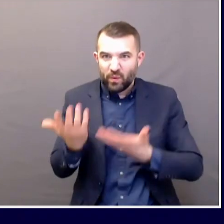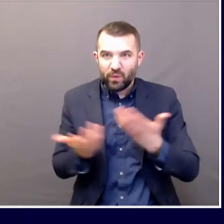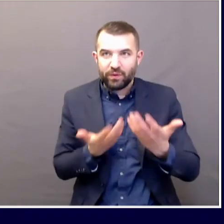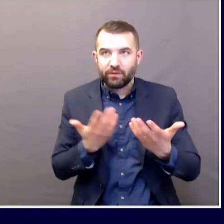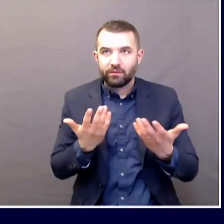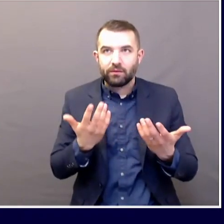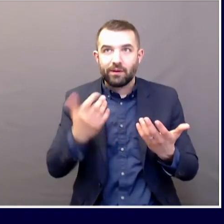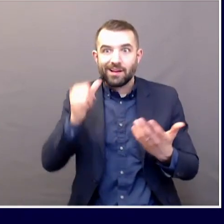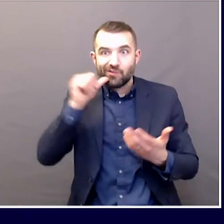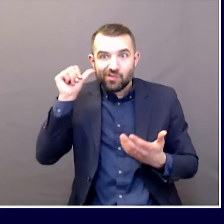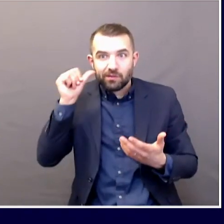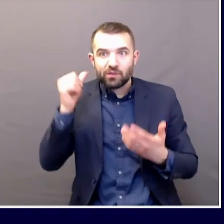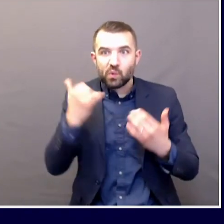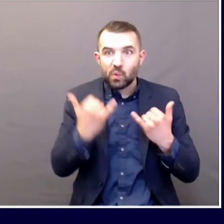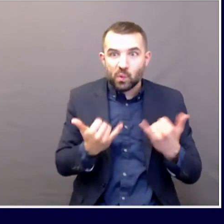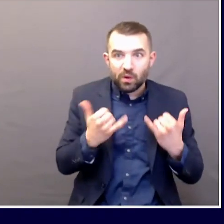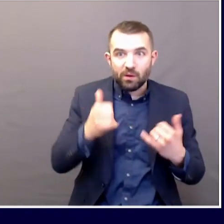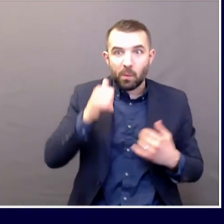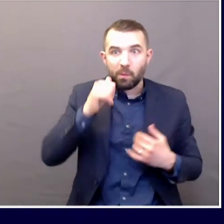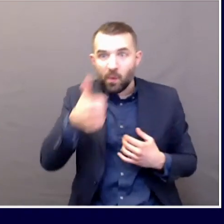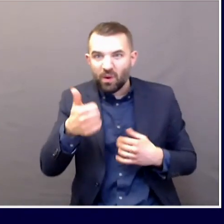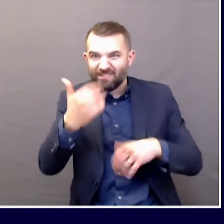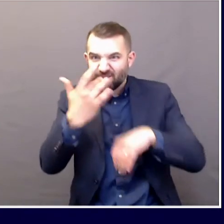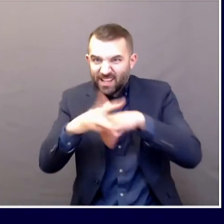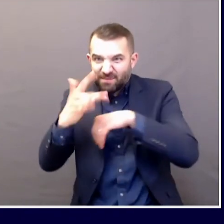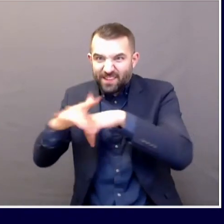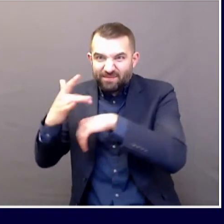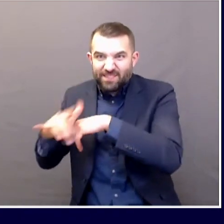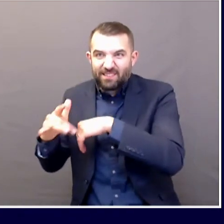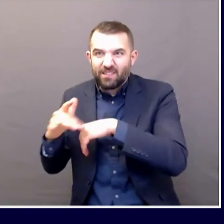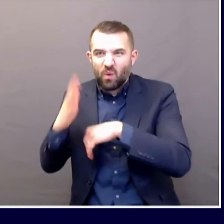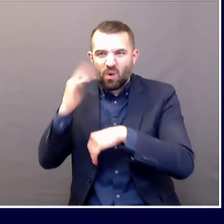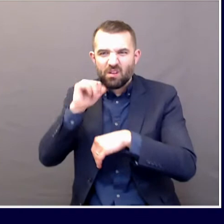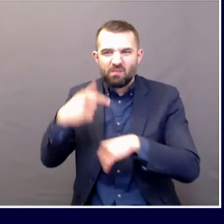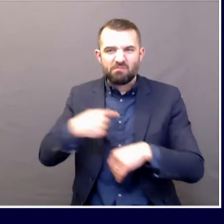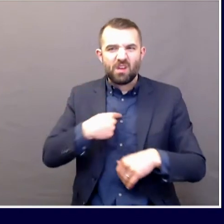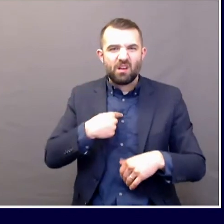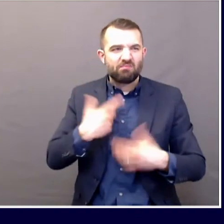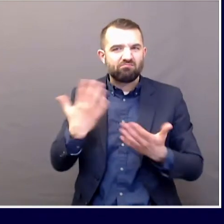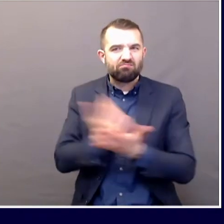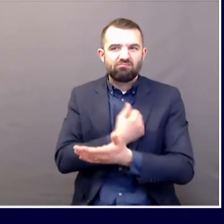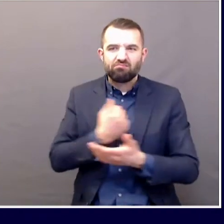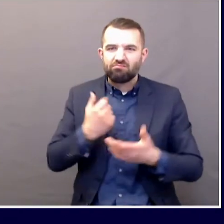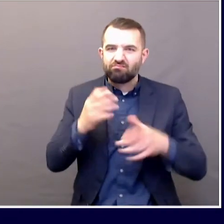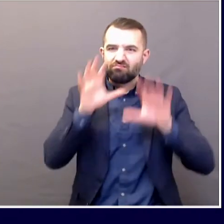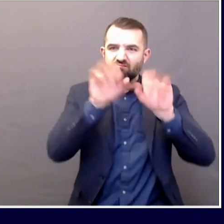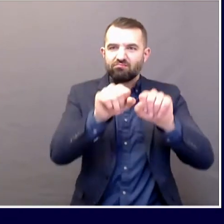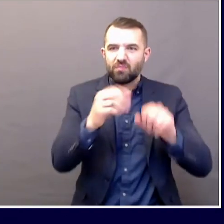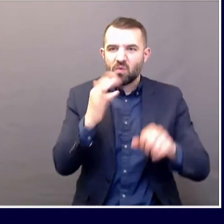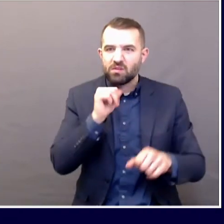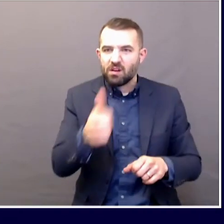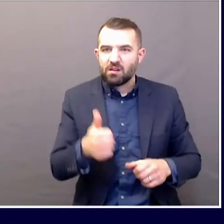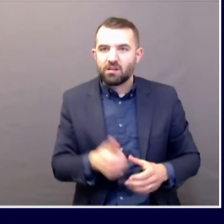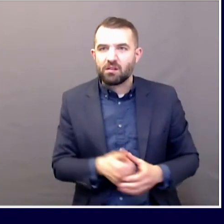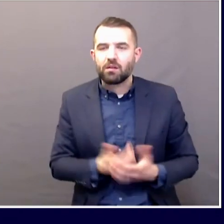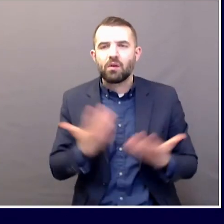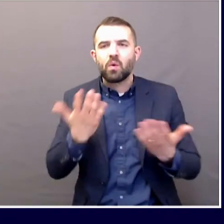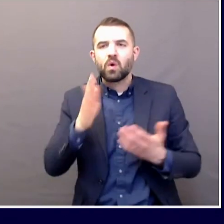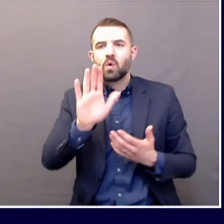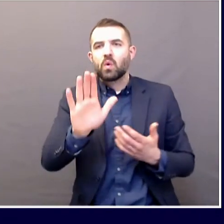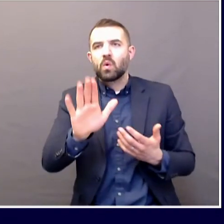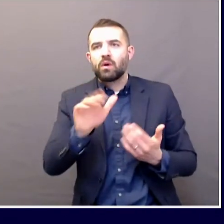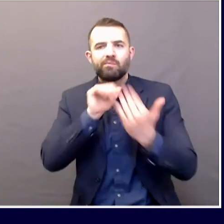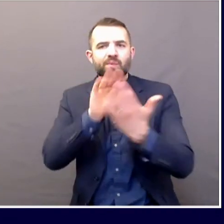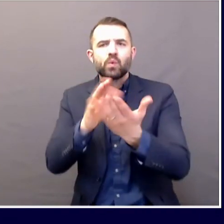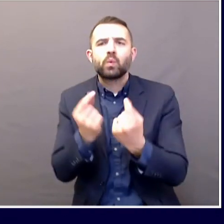slots open and available. Is there anything that could be possibly done in the future to help with that?